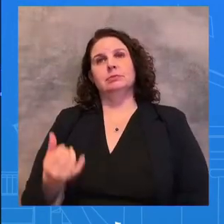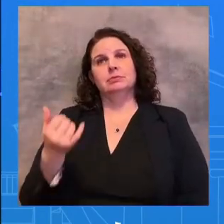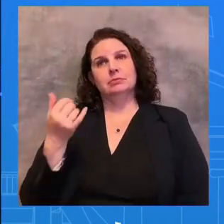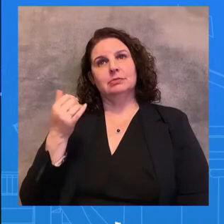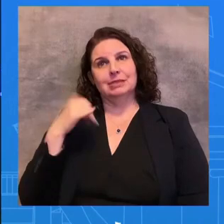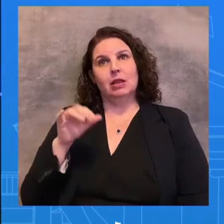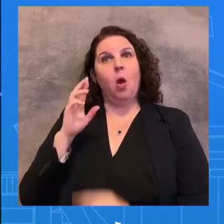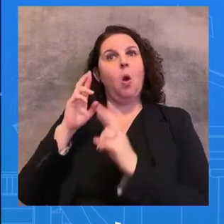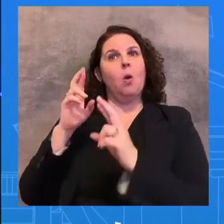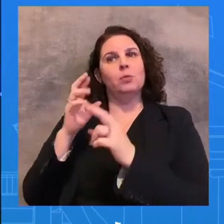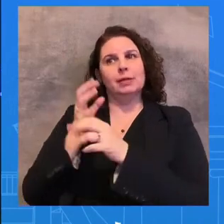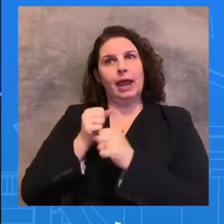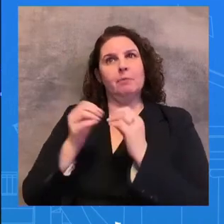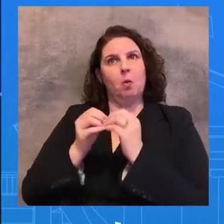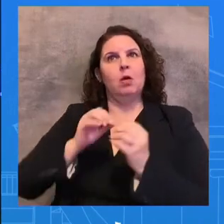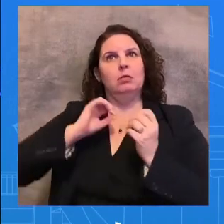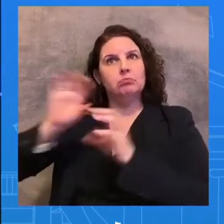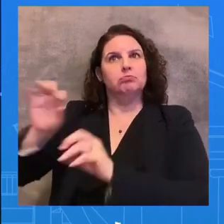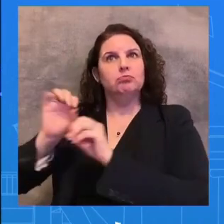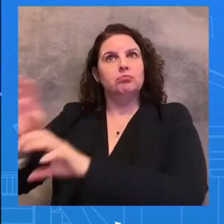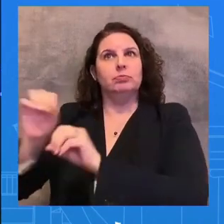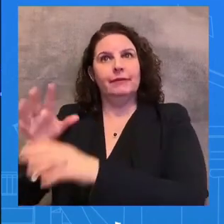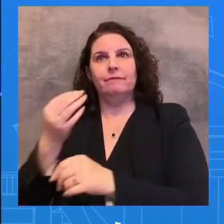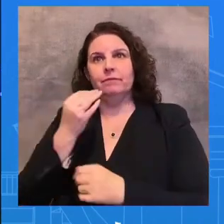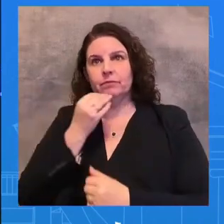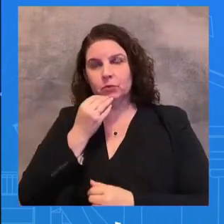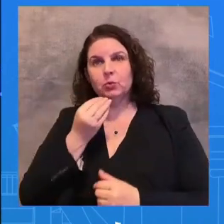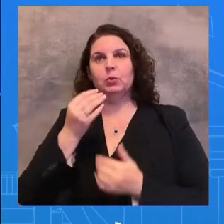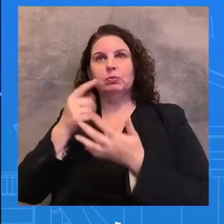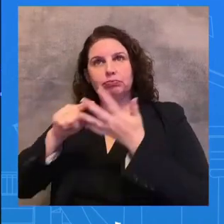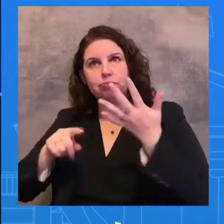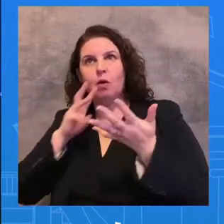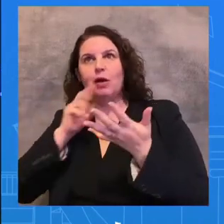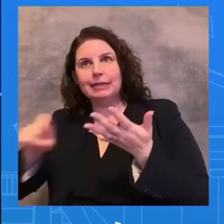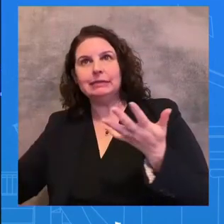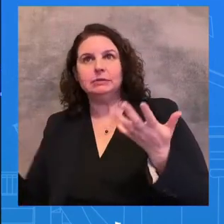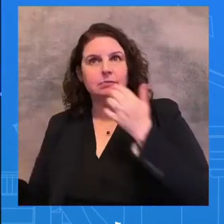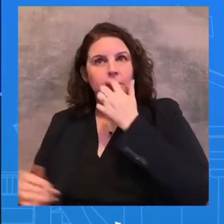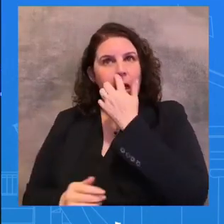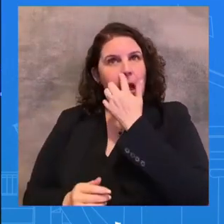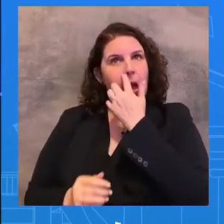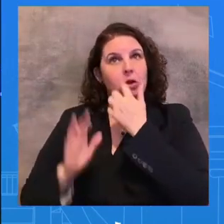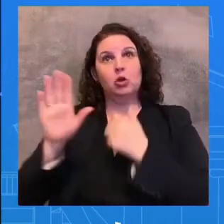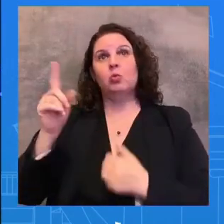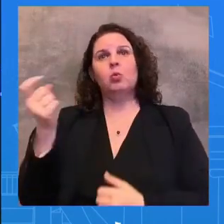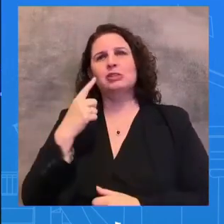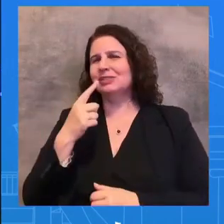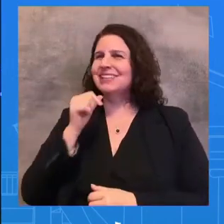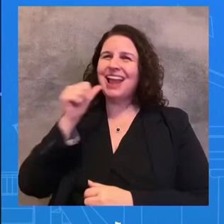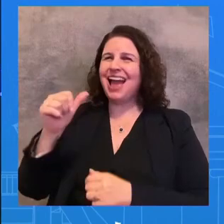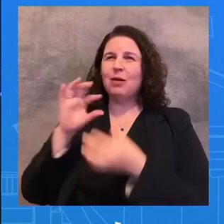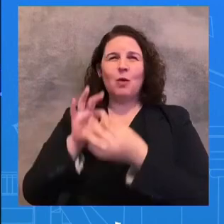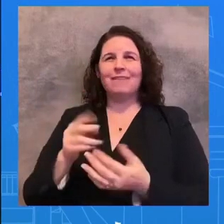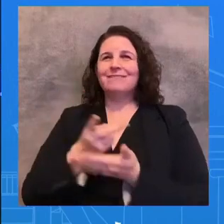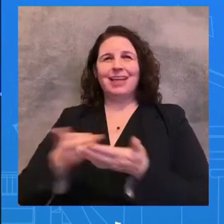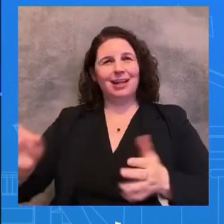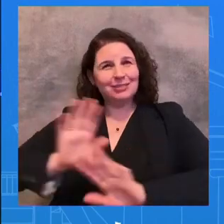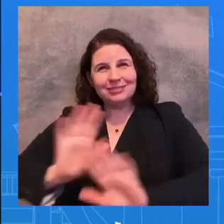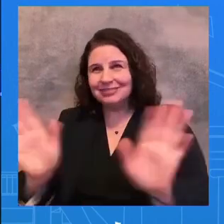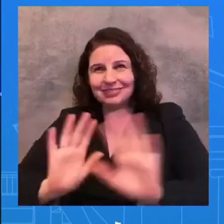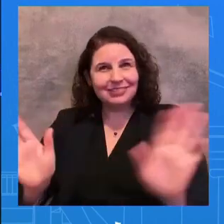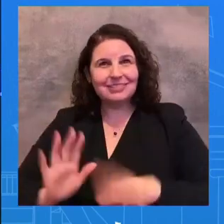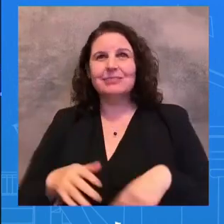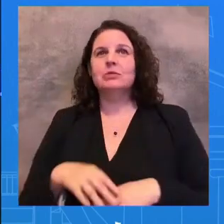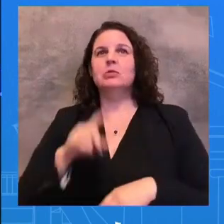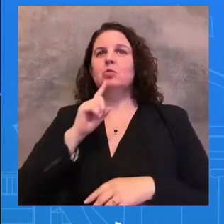answer to your initial question is no, it's not a failure of planning. Yes, it is an indication this is a dynamic environment and we need to continue to